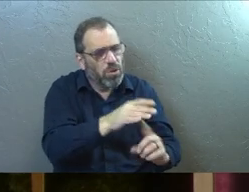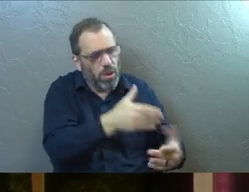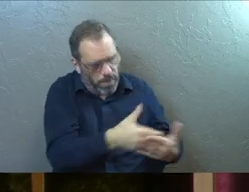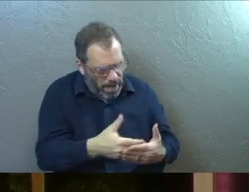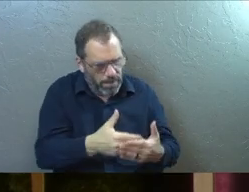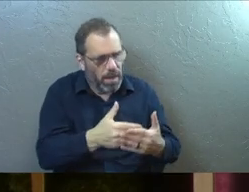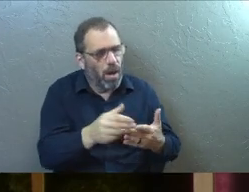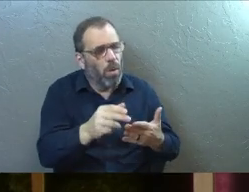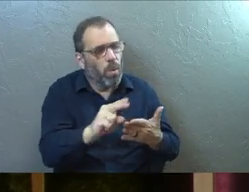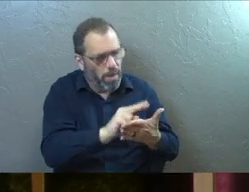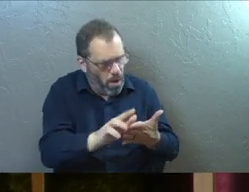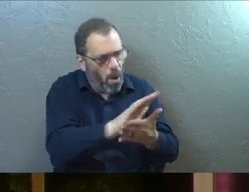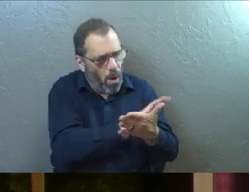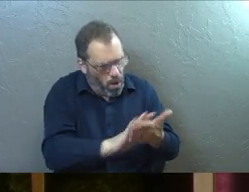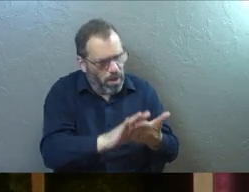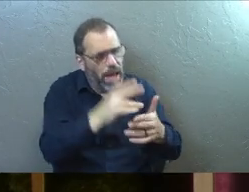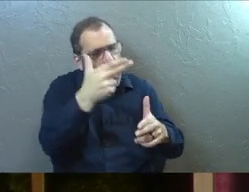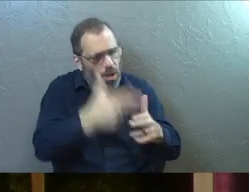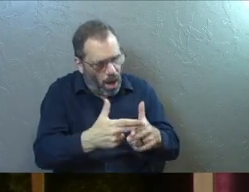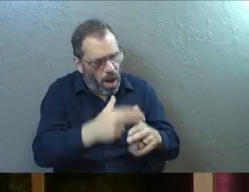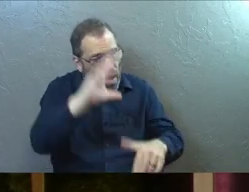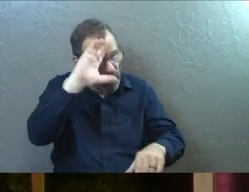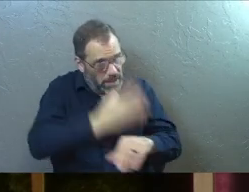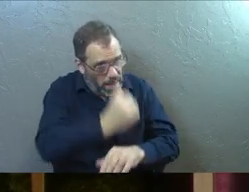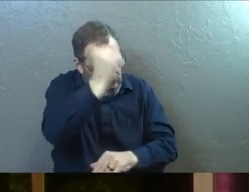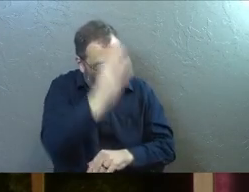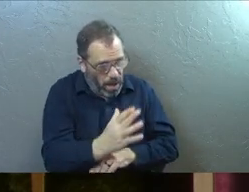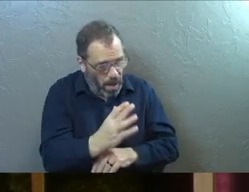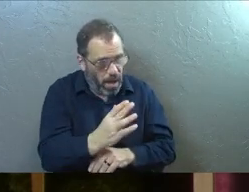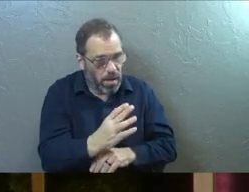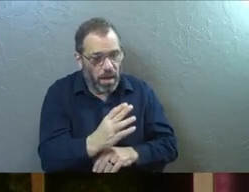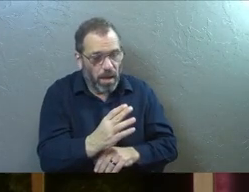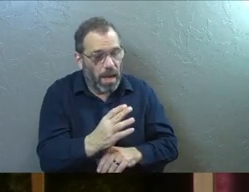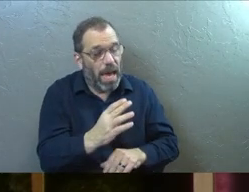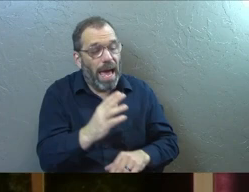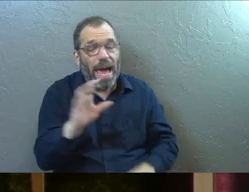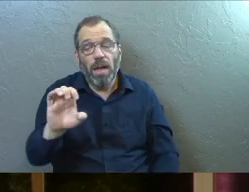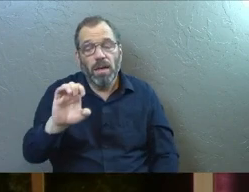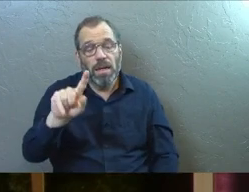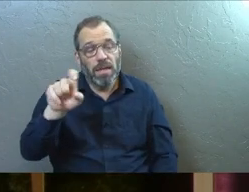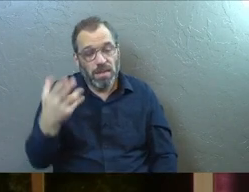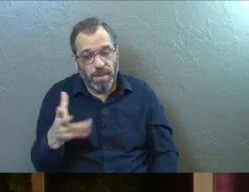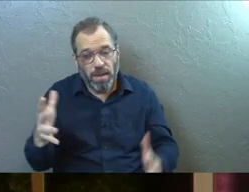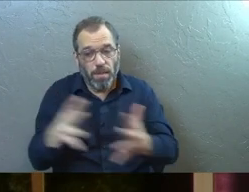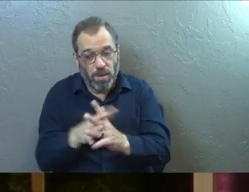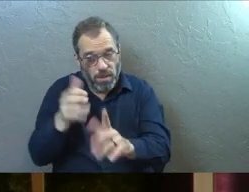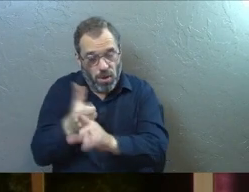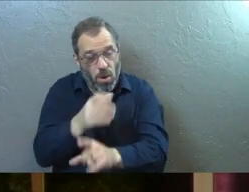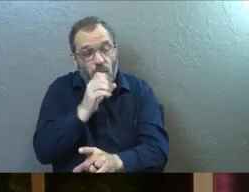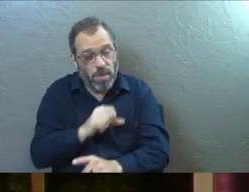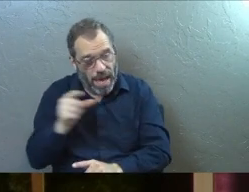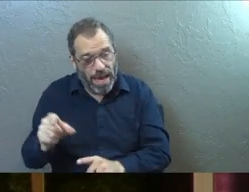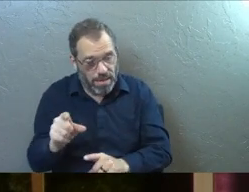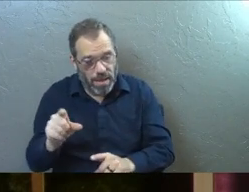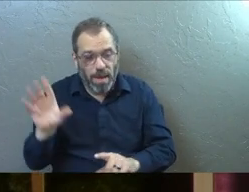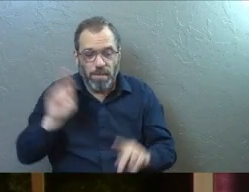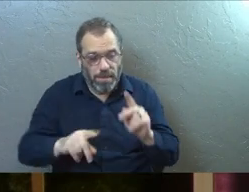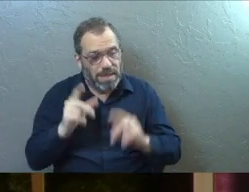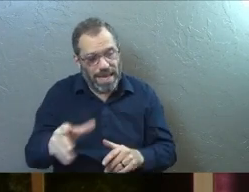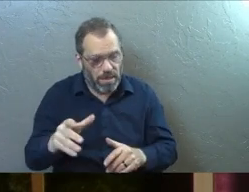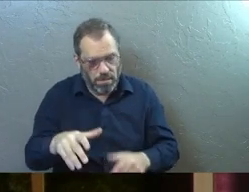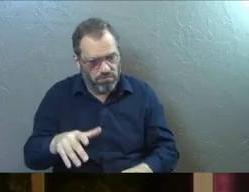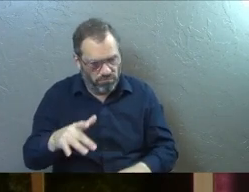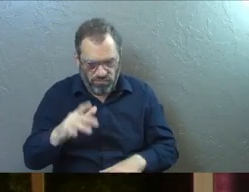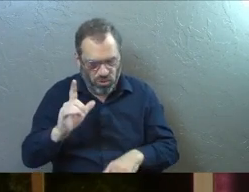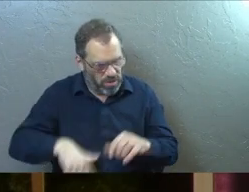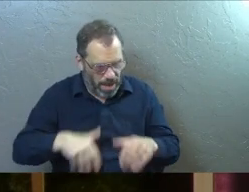to be born will be holy and he will be called the Son of God. What's more, your relative Elizabeth has become pregnant in her old age. People used to say she was